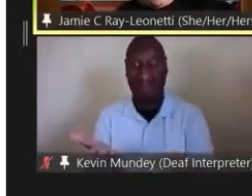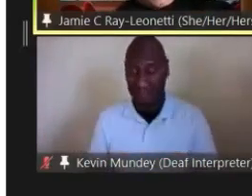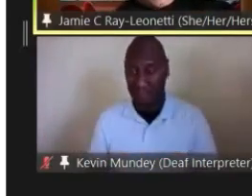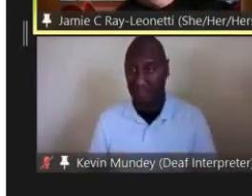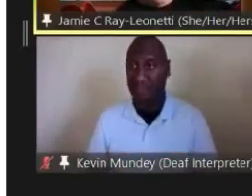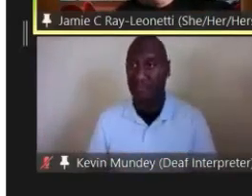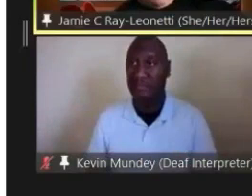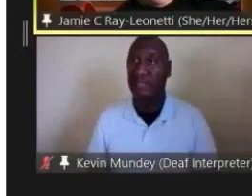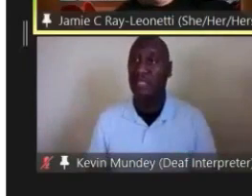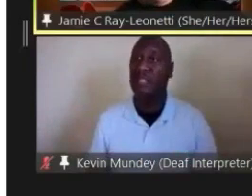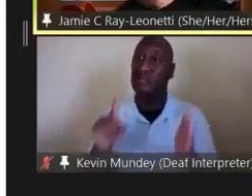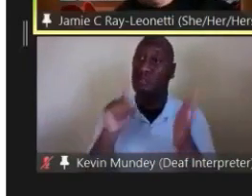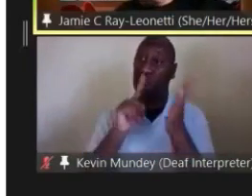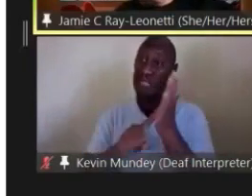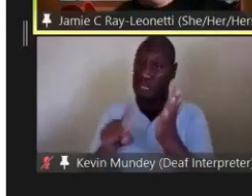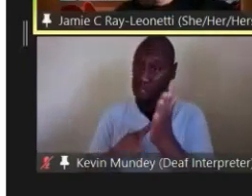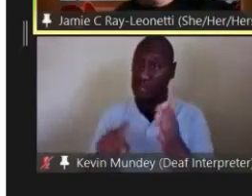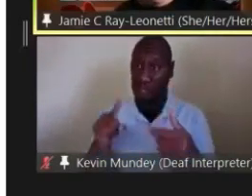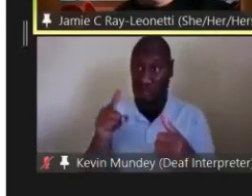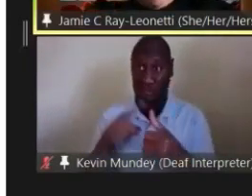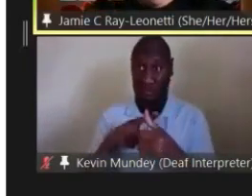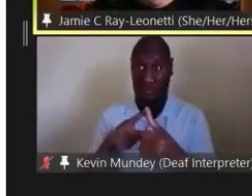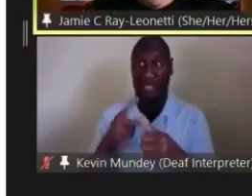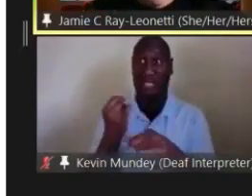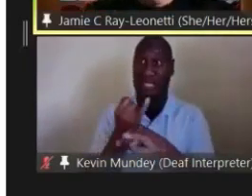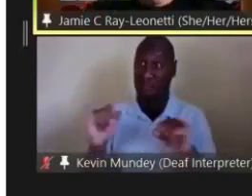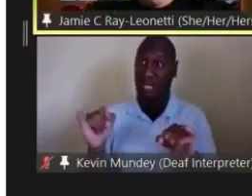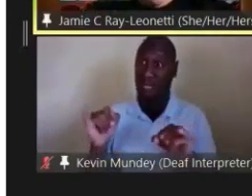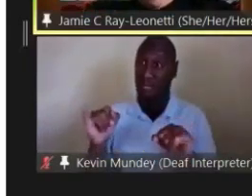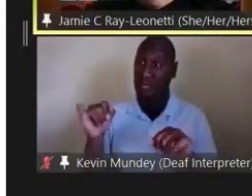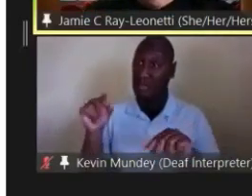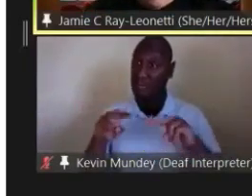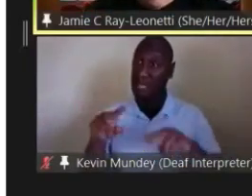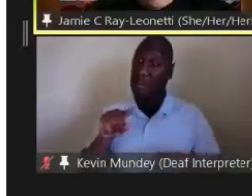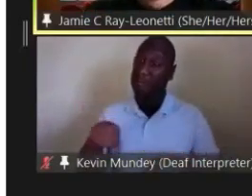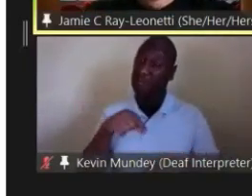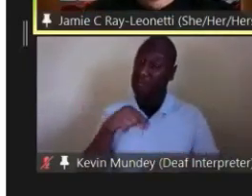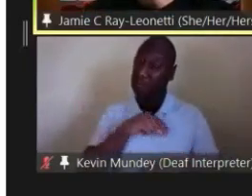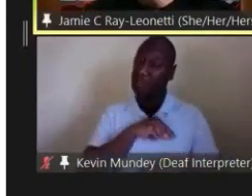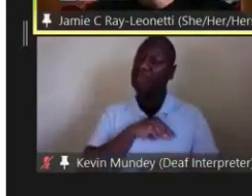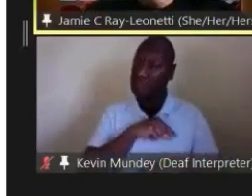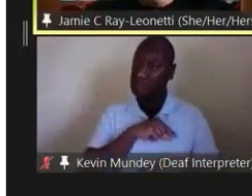Research, independent monitoring for quality,